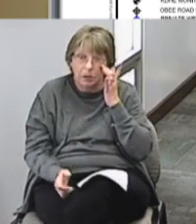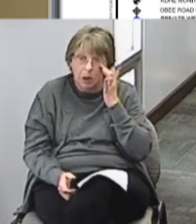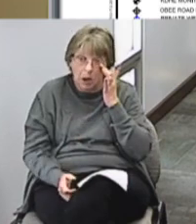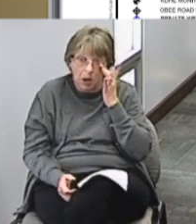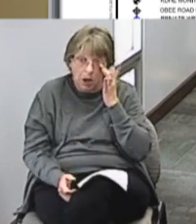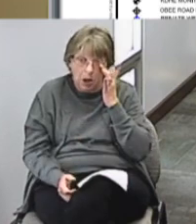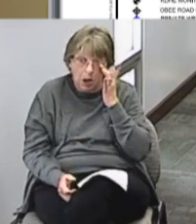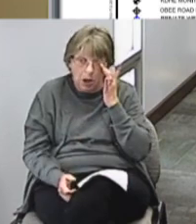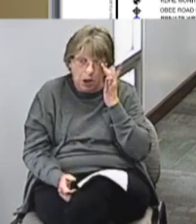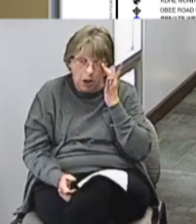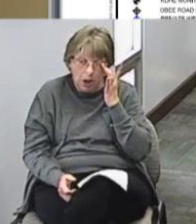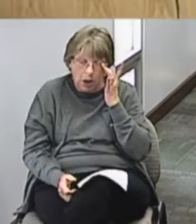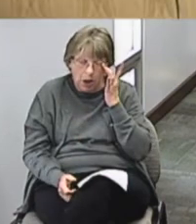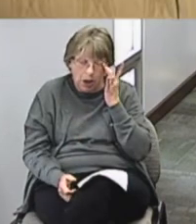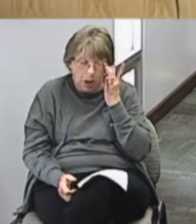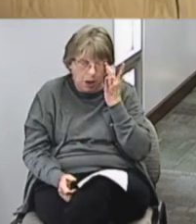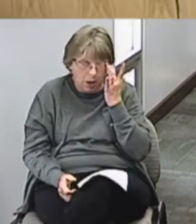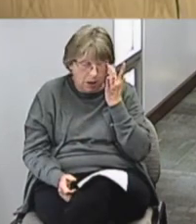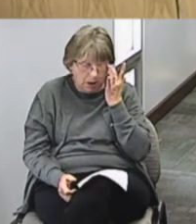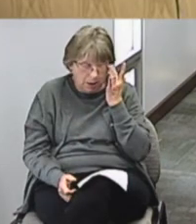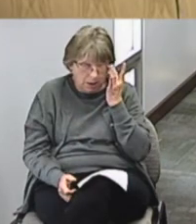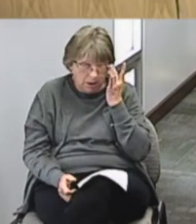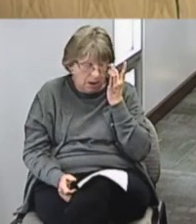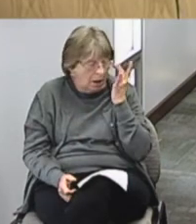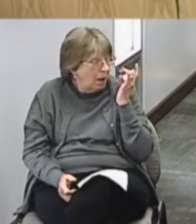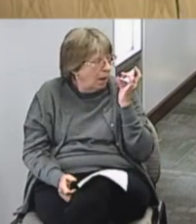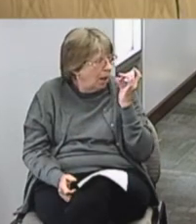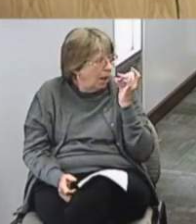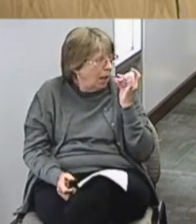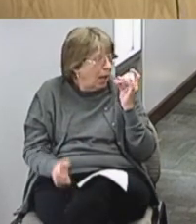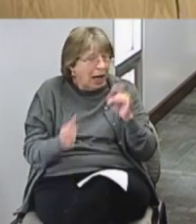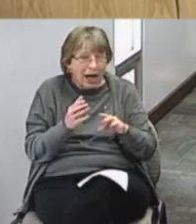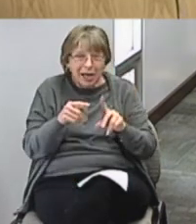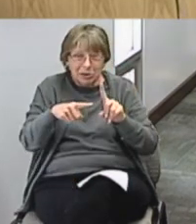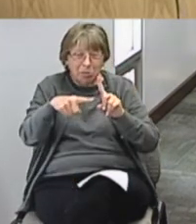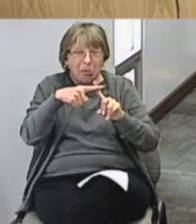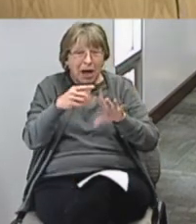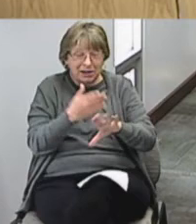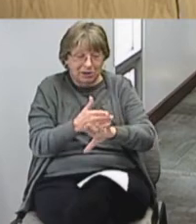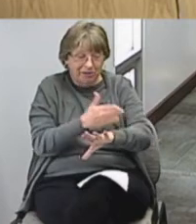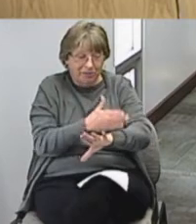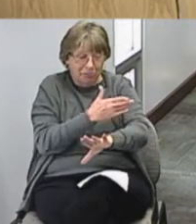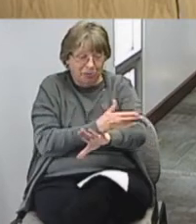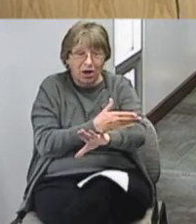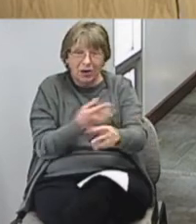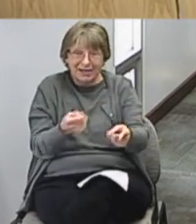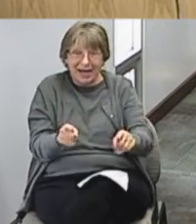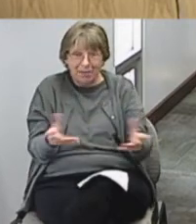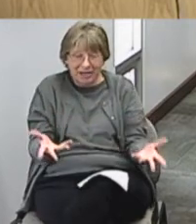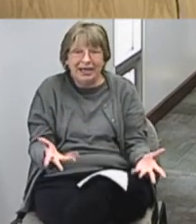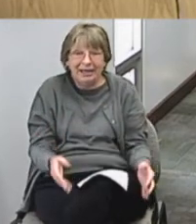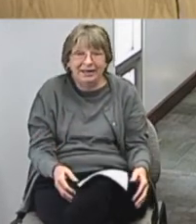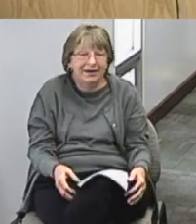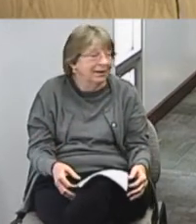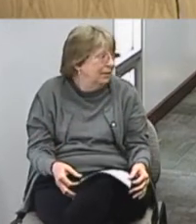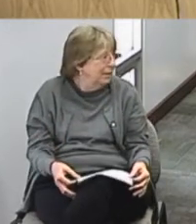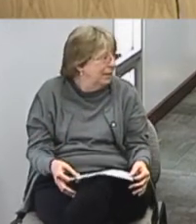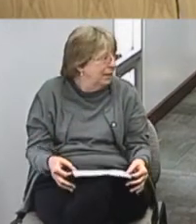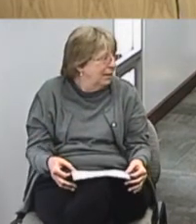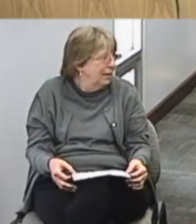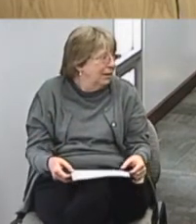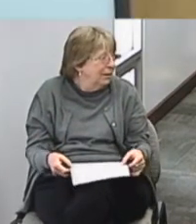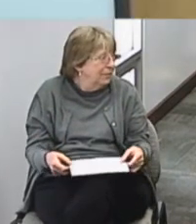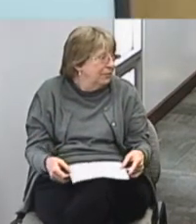Is positive progress being made? Well, Are we seeing any, or what are we seeing? It's going to be there forever.